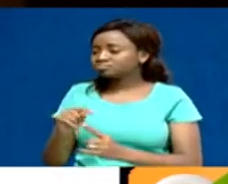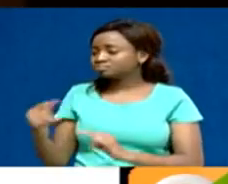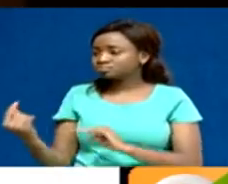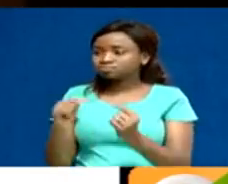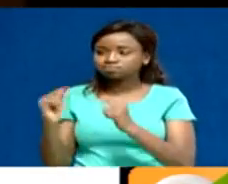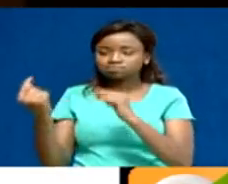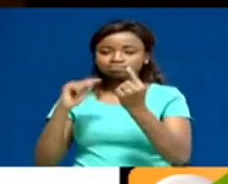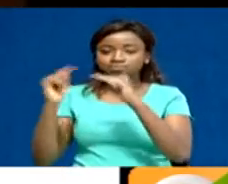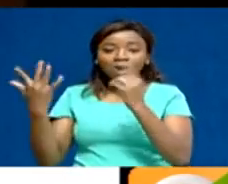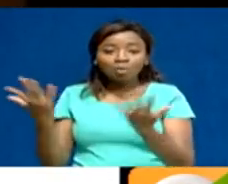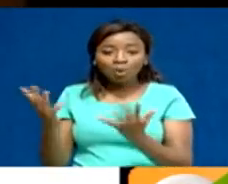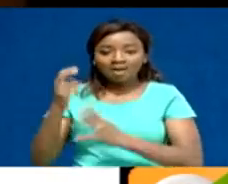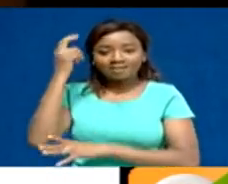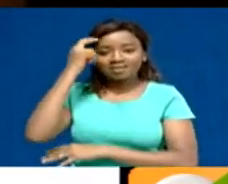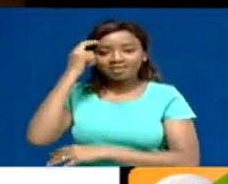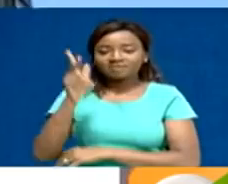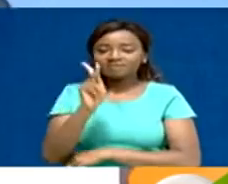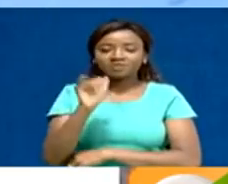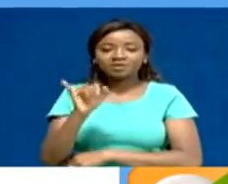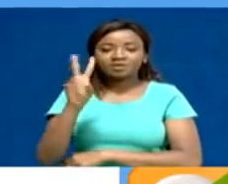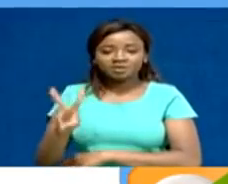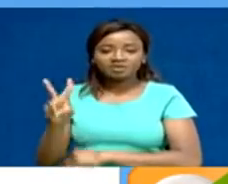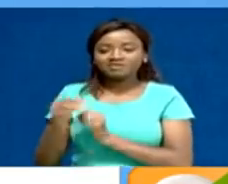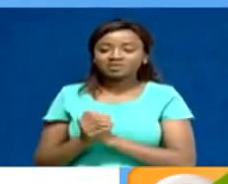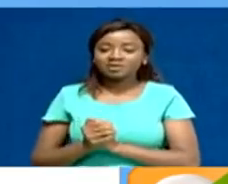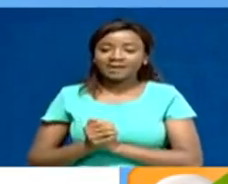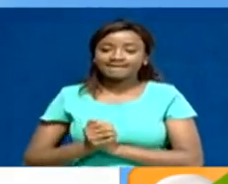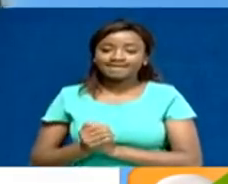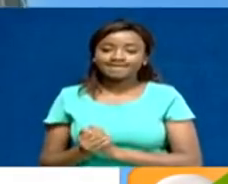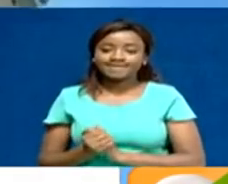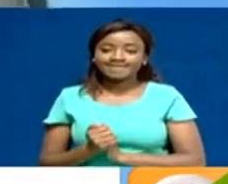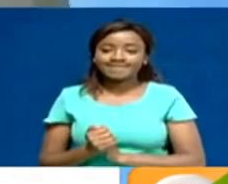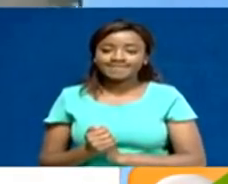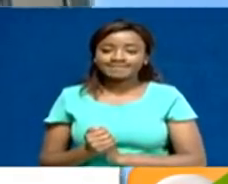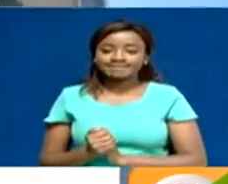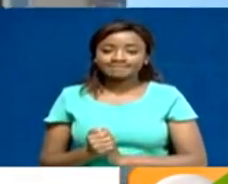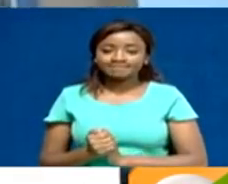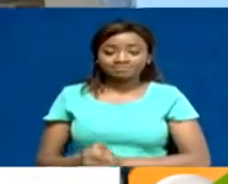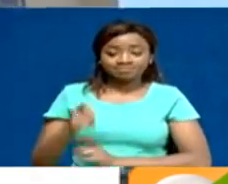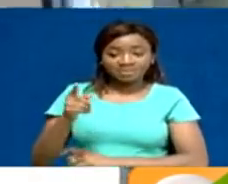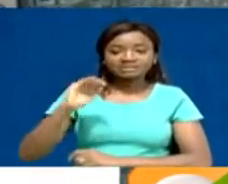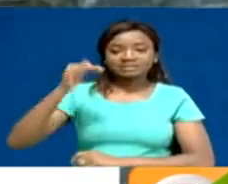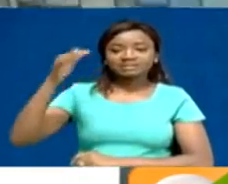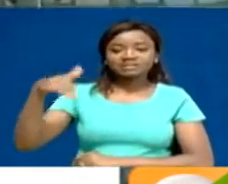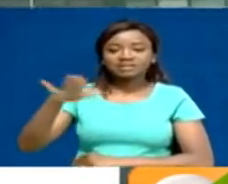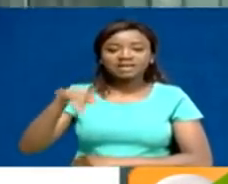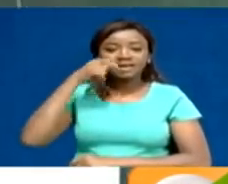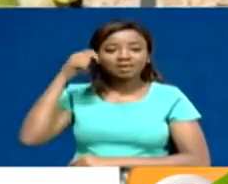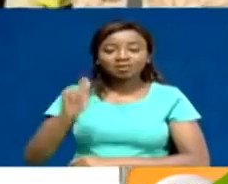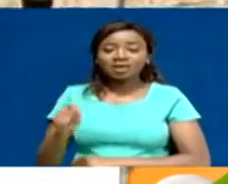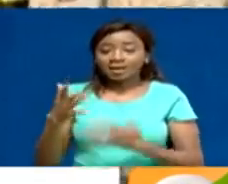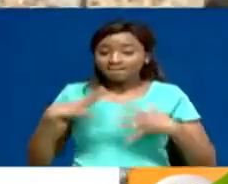in Kharkiv as missiles rained down on Ukraine's second city that is home to 1.4 million